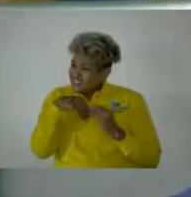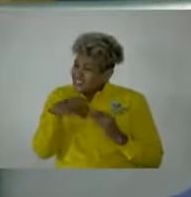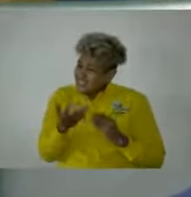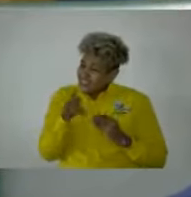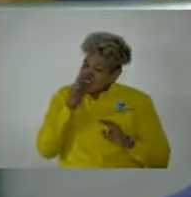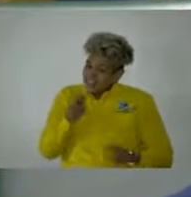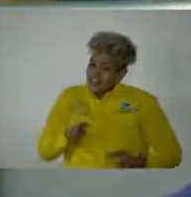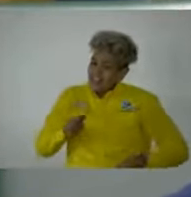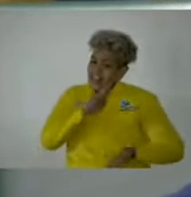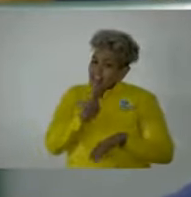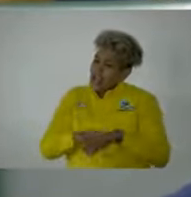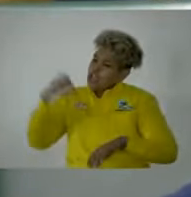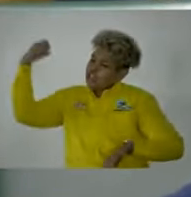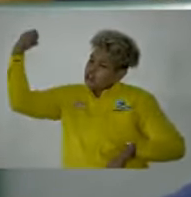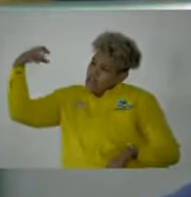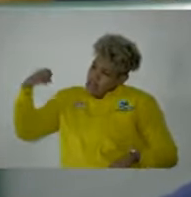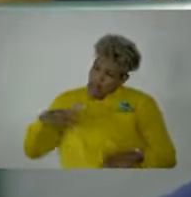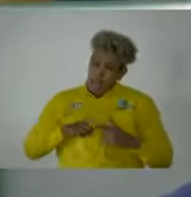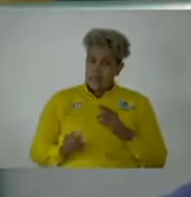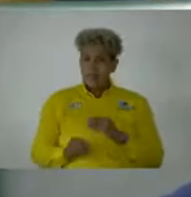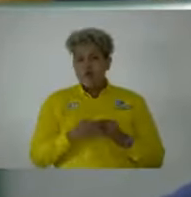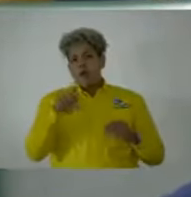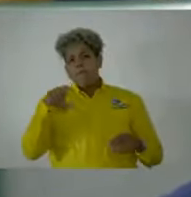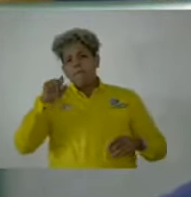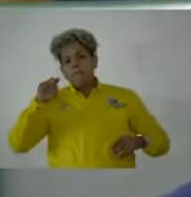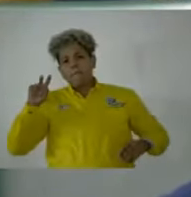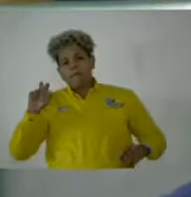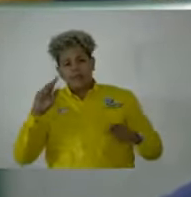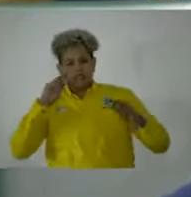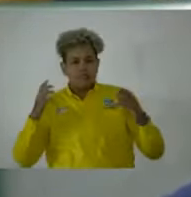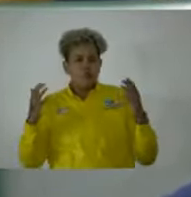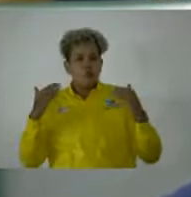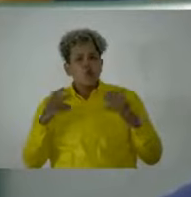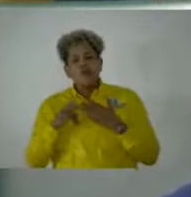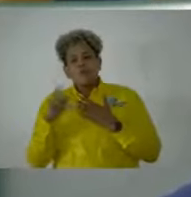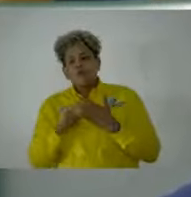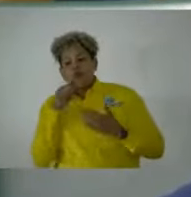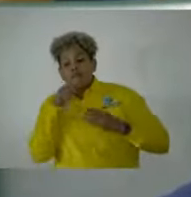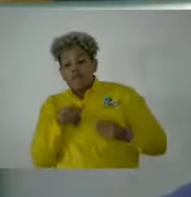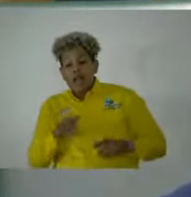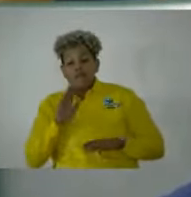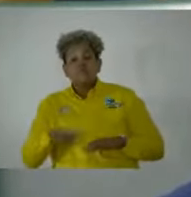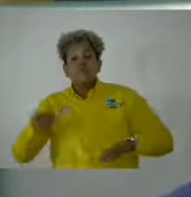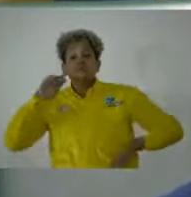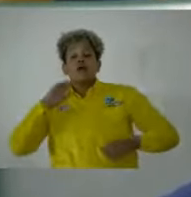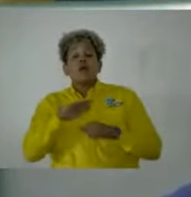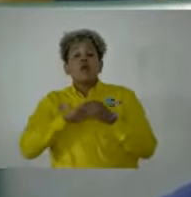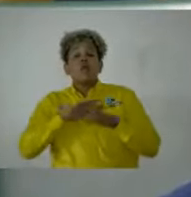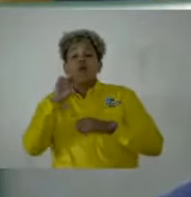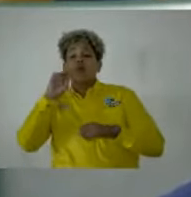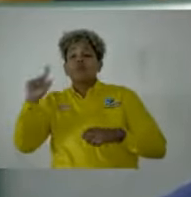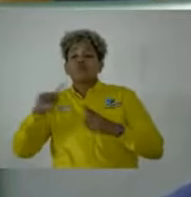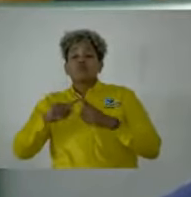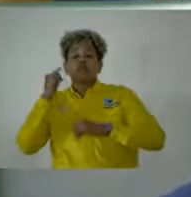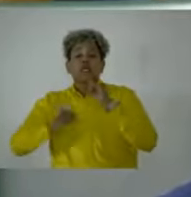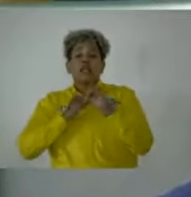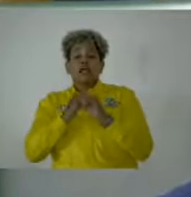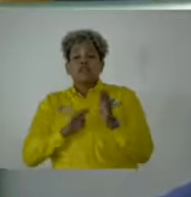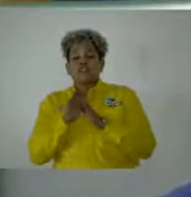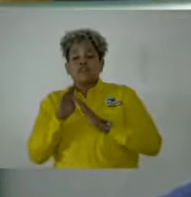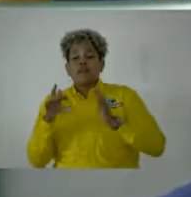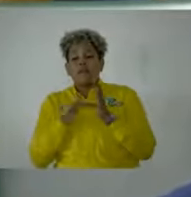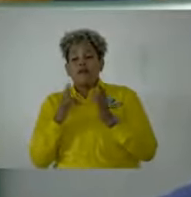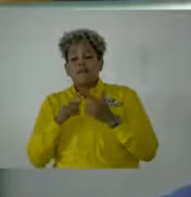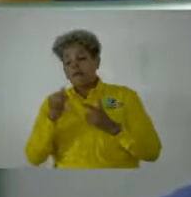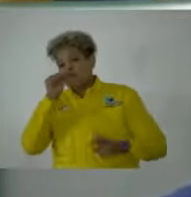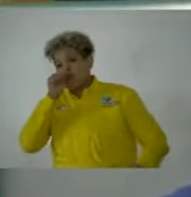energy efficiency, natural lighting, and passive cooling program financed by local, regional, and international development banks and private